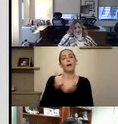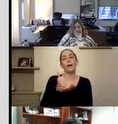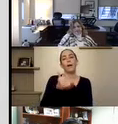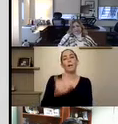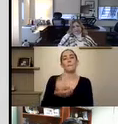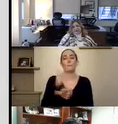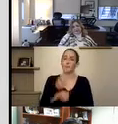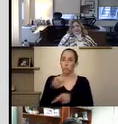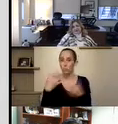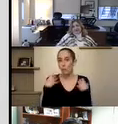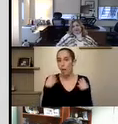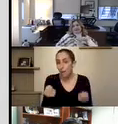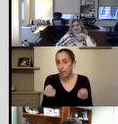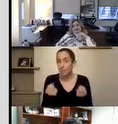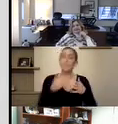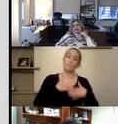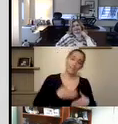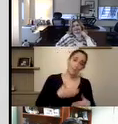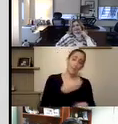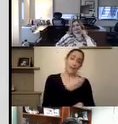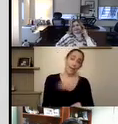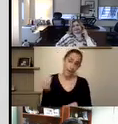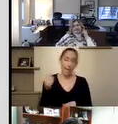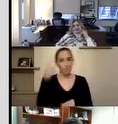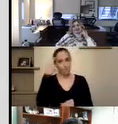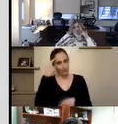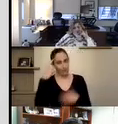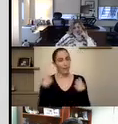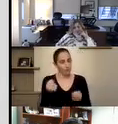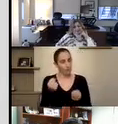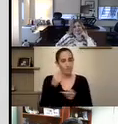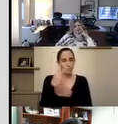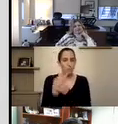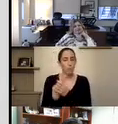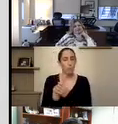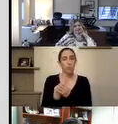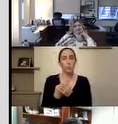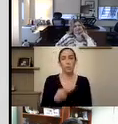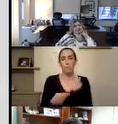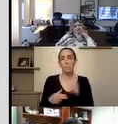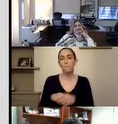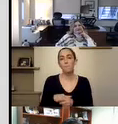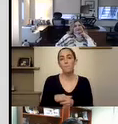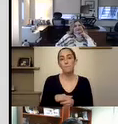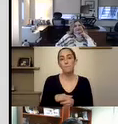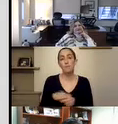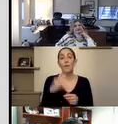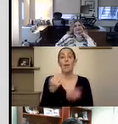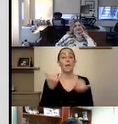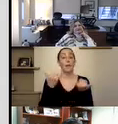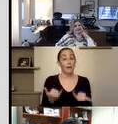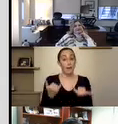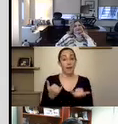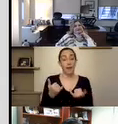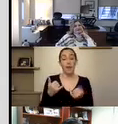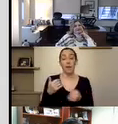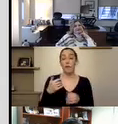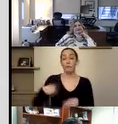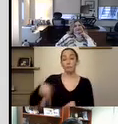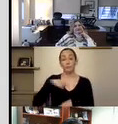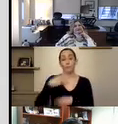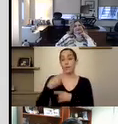healthy, both physically as well as mentally. And now, as your HR Connect team, we